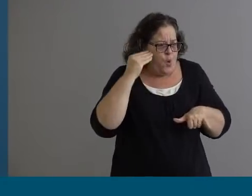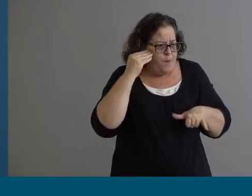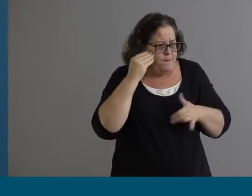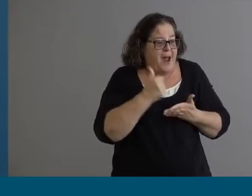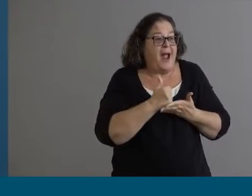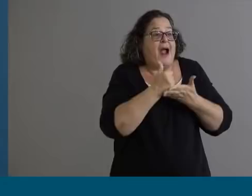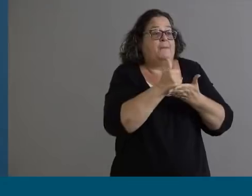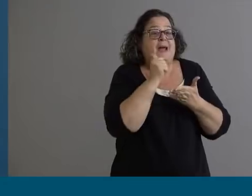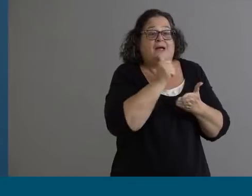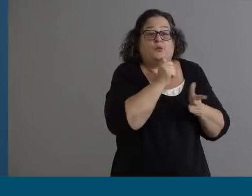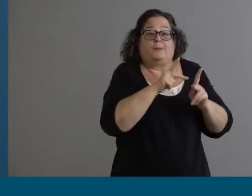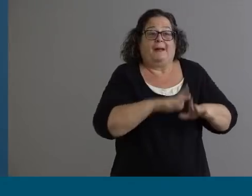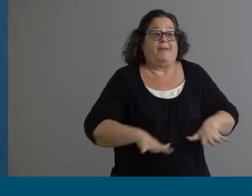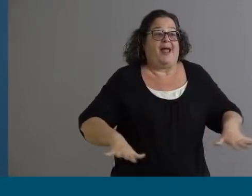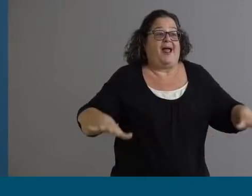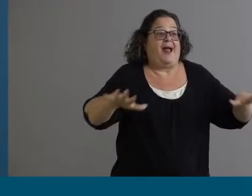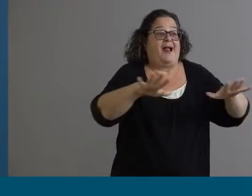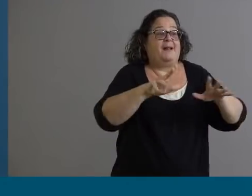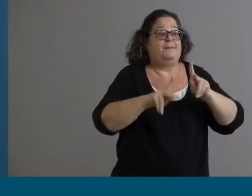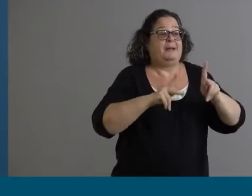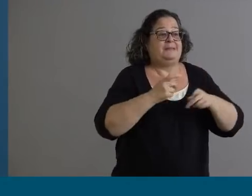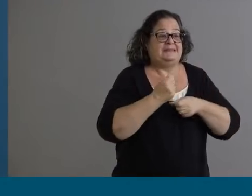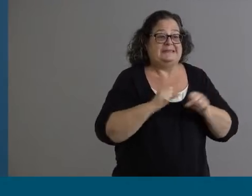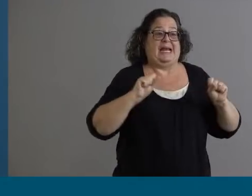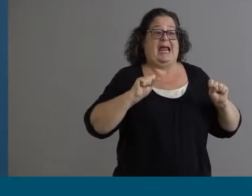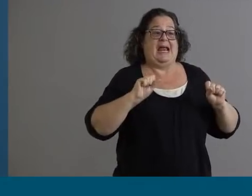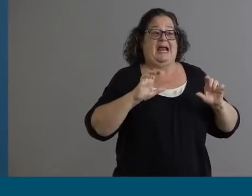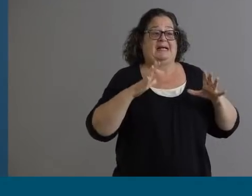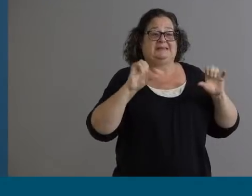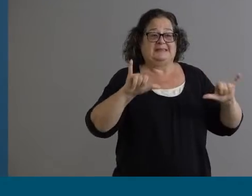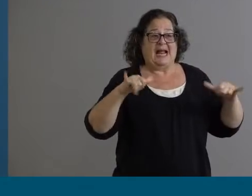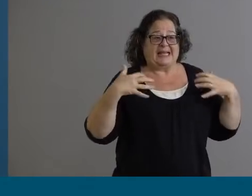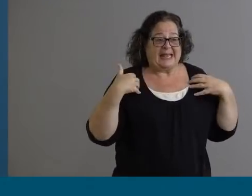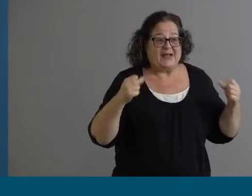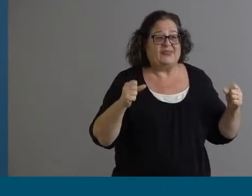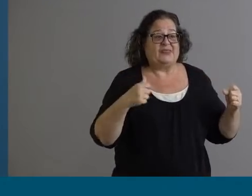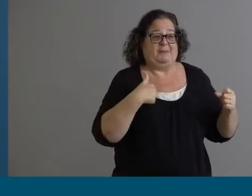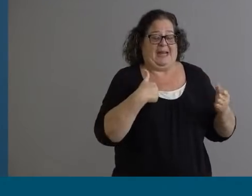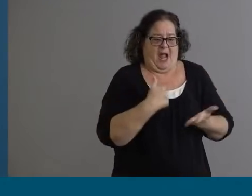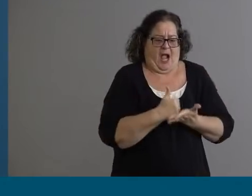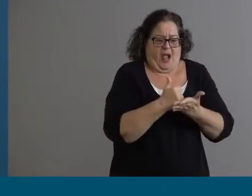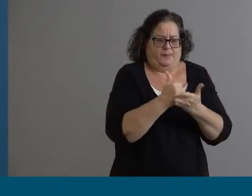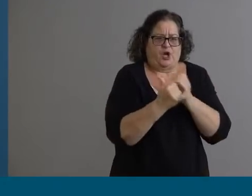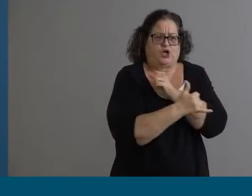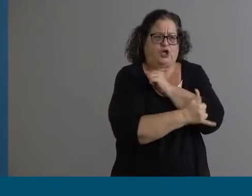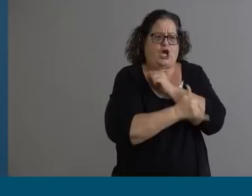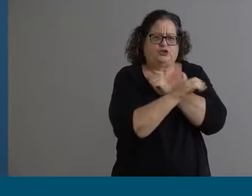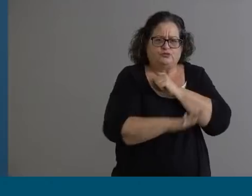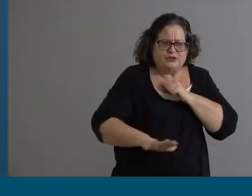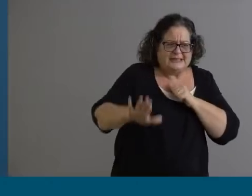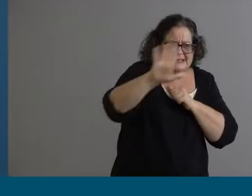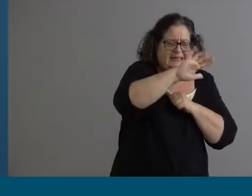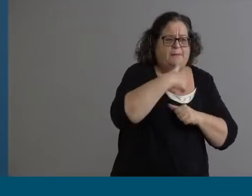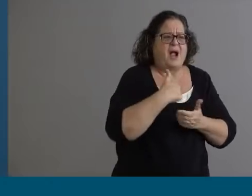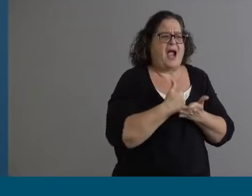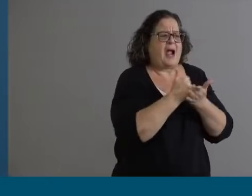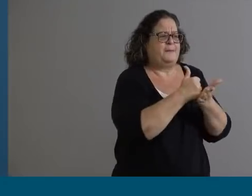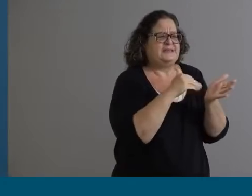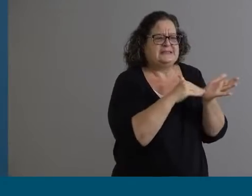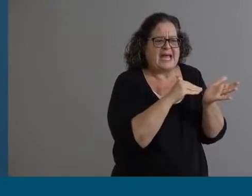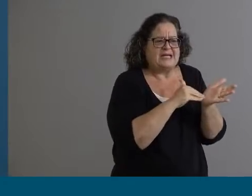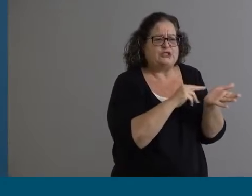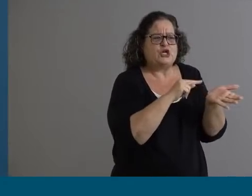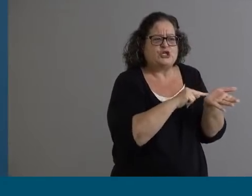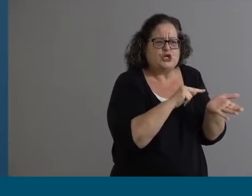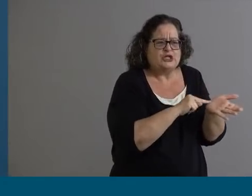country, helping our healthcare workers, putting our kids in a position where eventually they can return